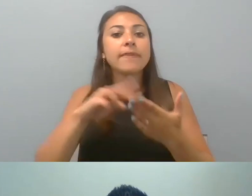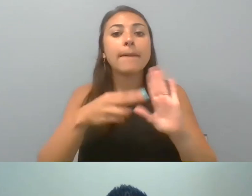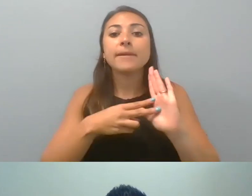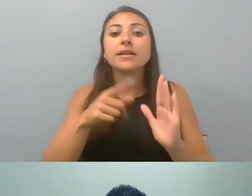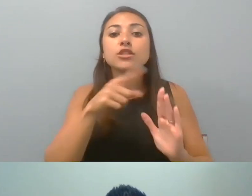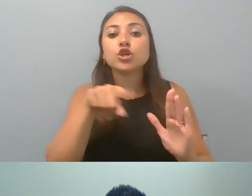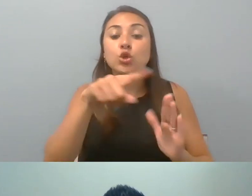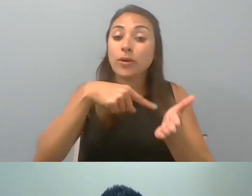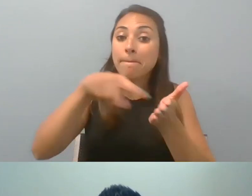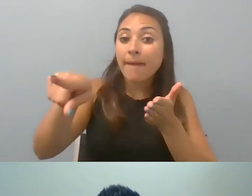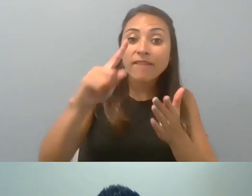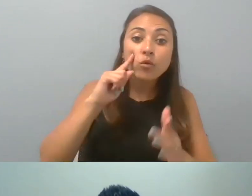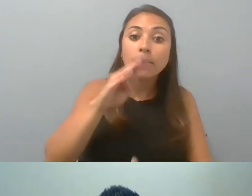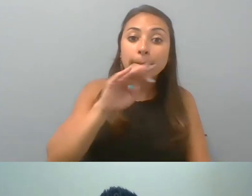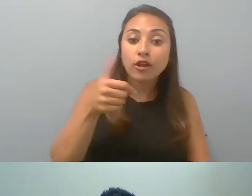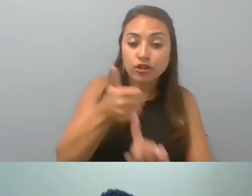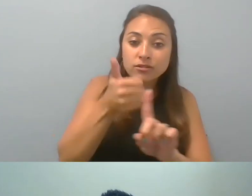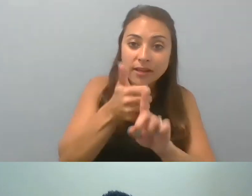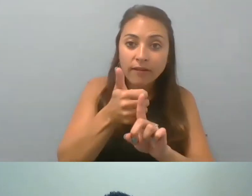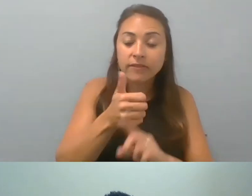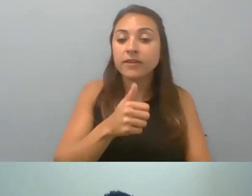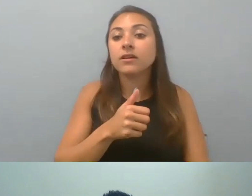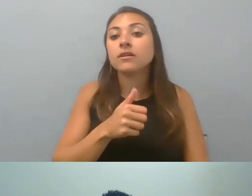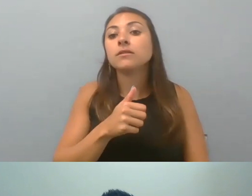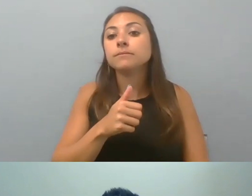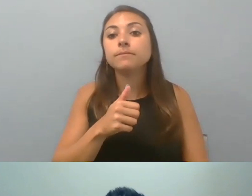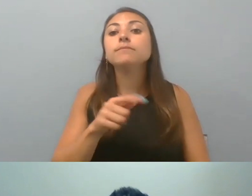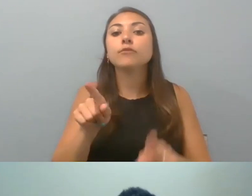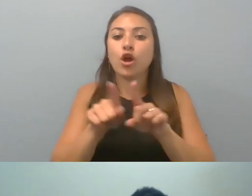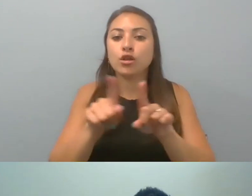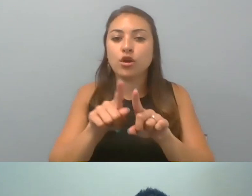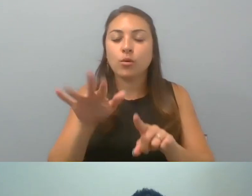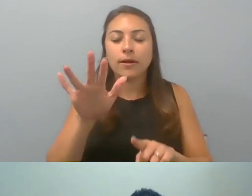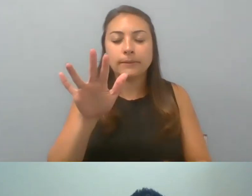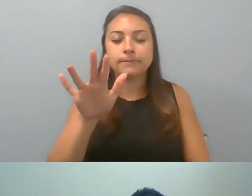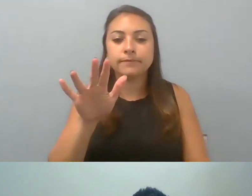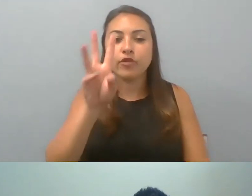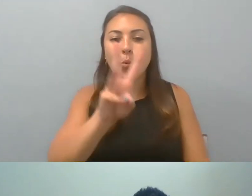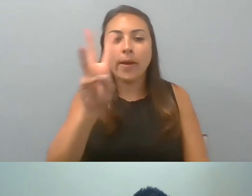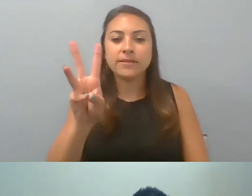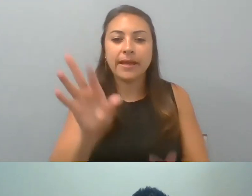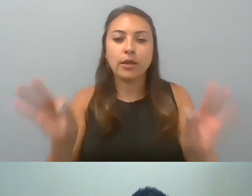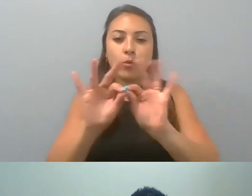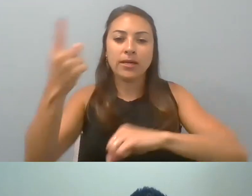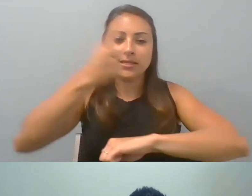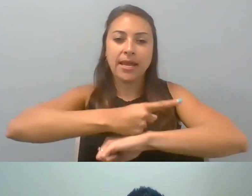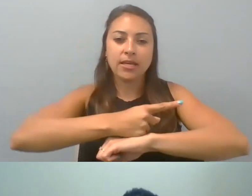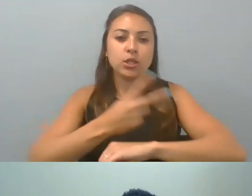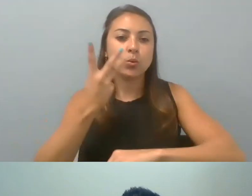be paying for meals yourself, because also on that tab that I showed you of the important dates, you'll also see